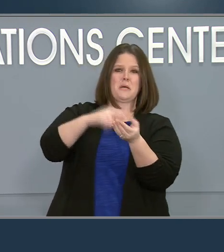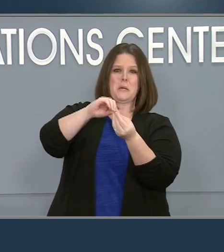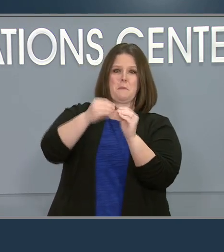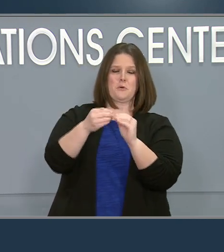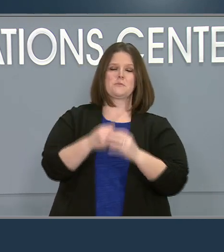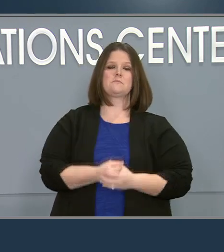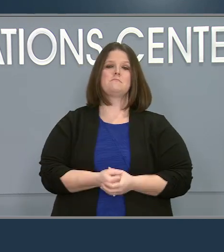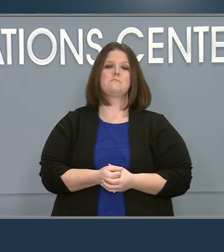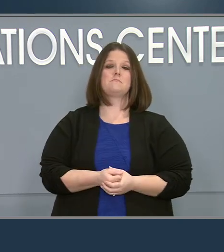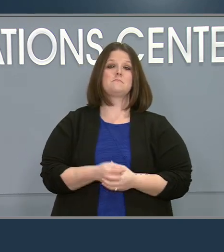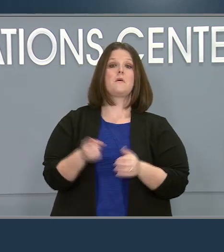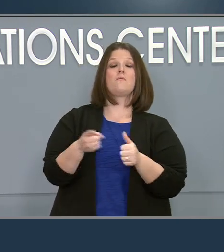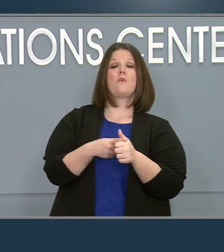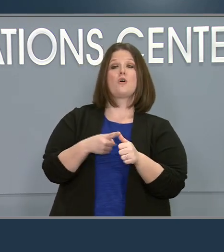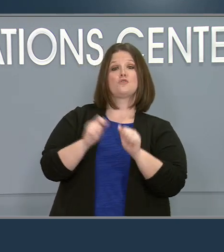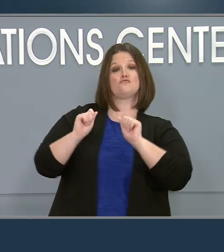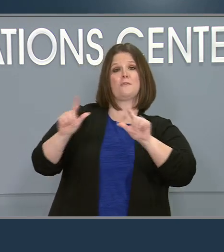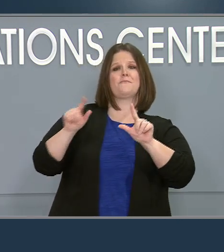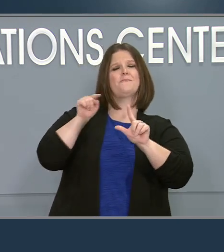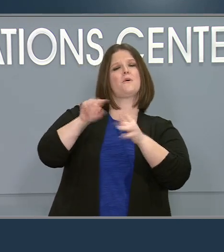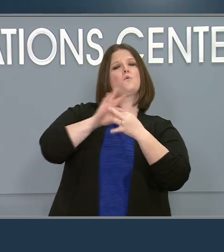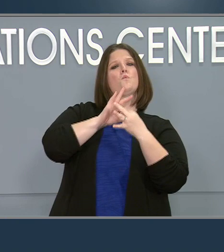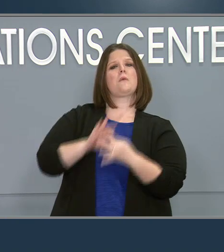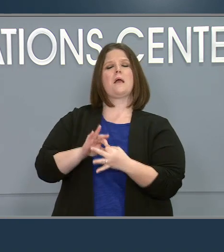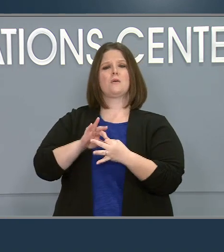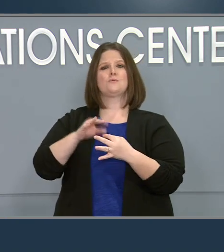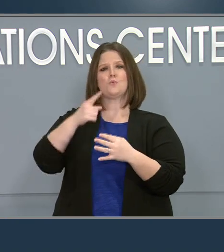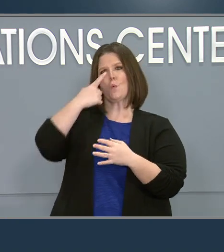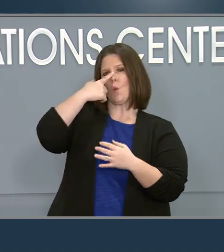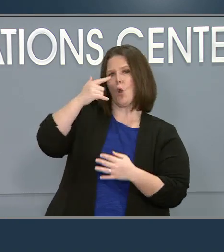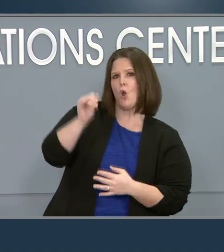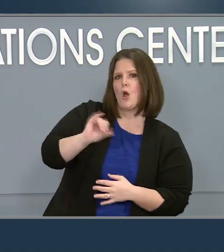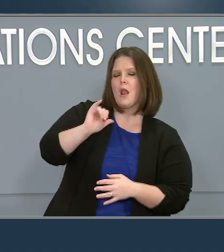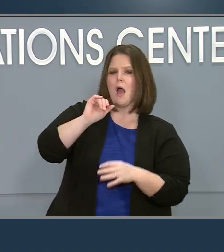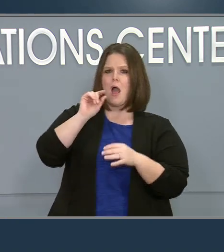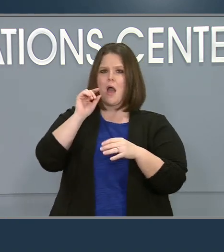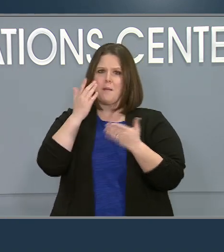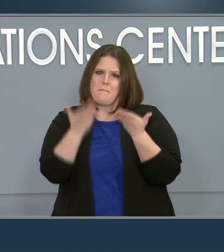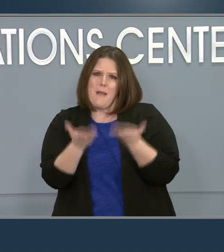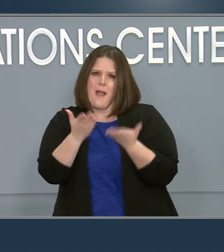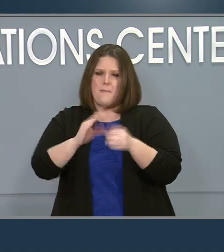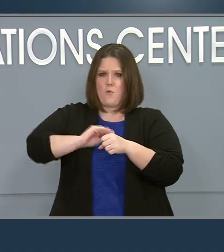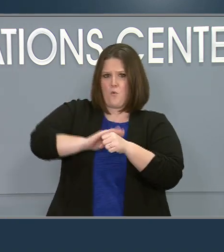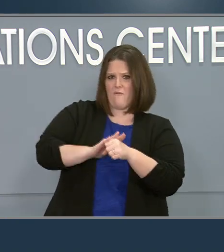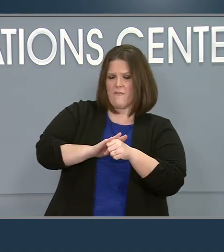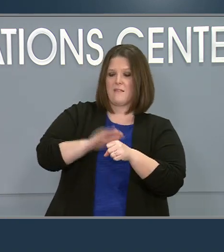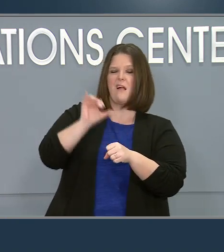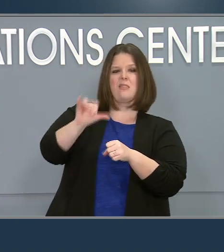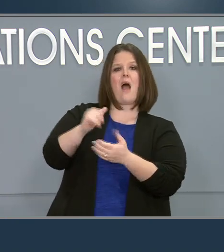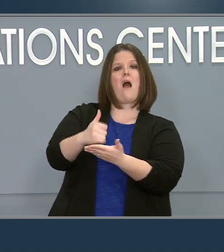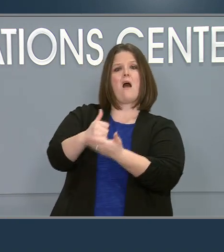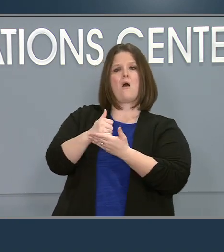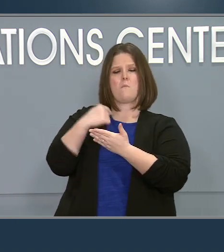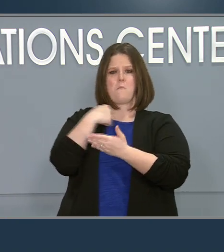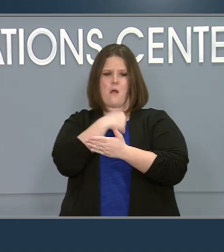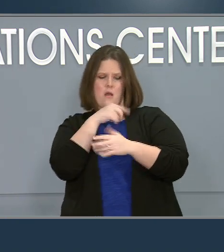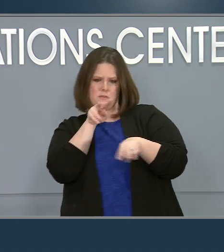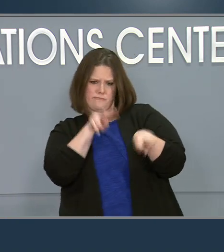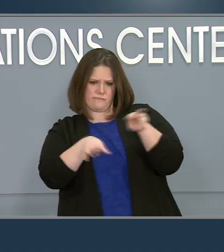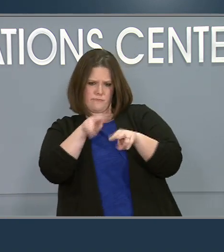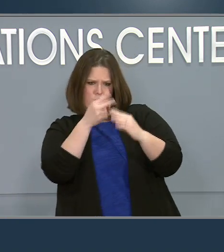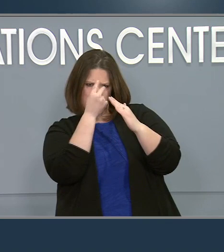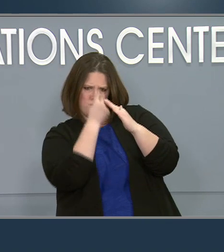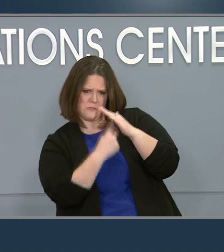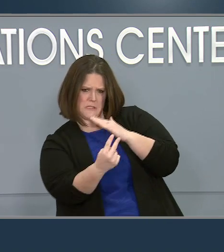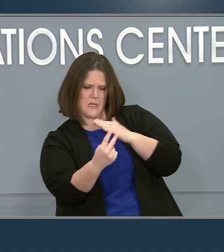emergency department with COVID-like symptoms. It's our earliest detection mechanism. And I want you to look at the yellow line, which